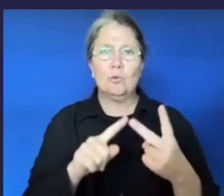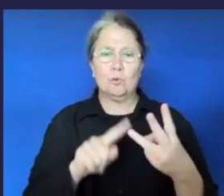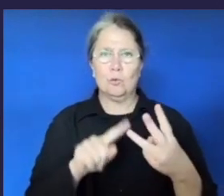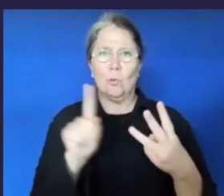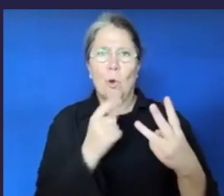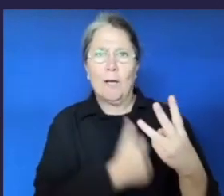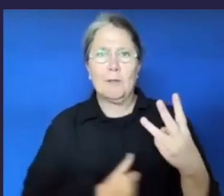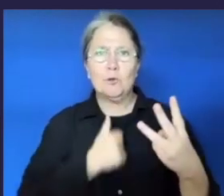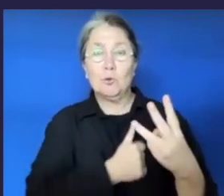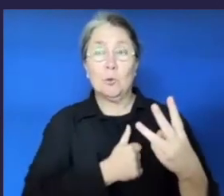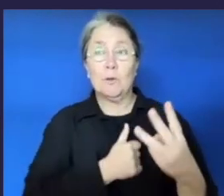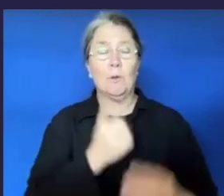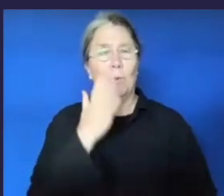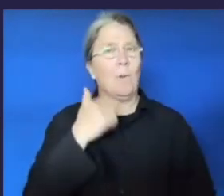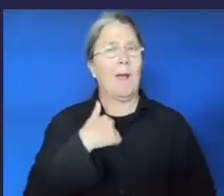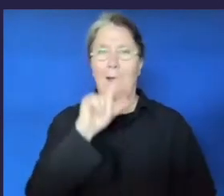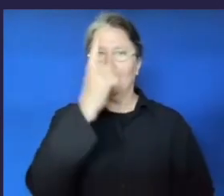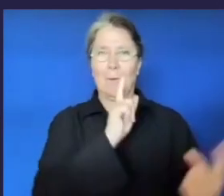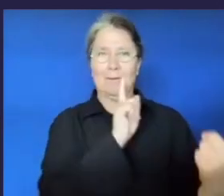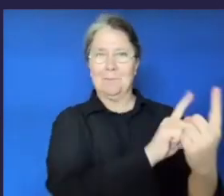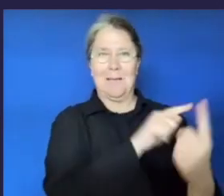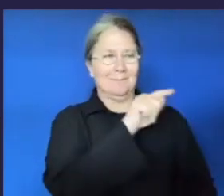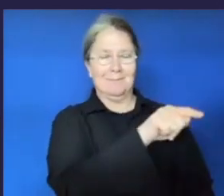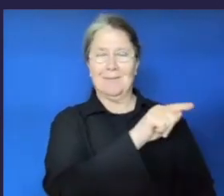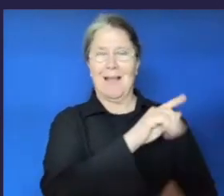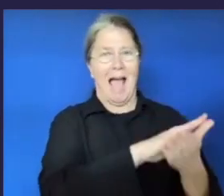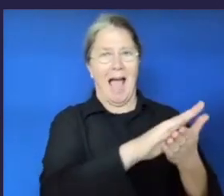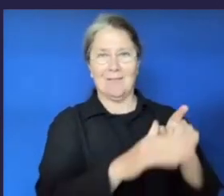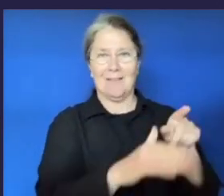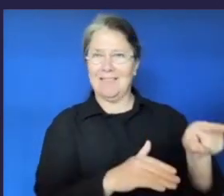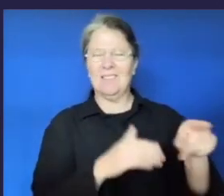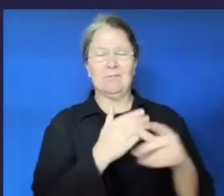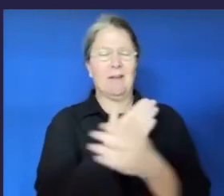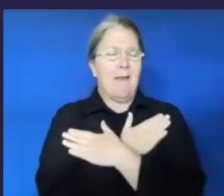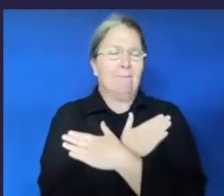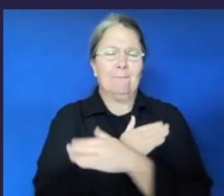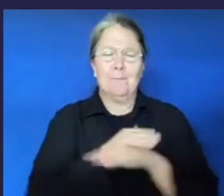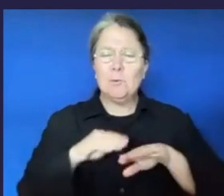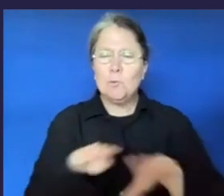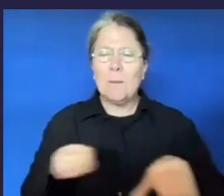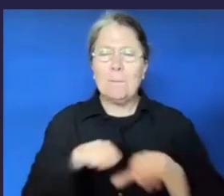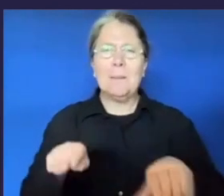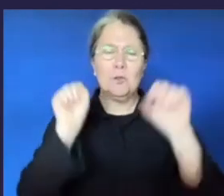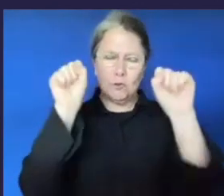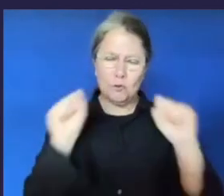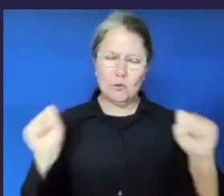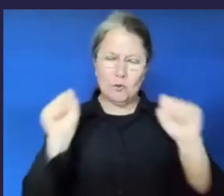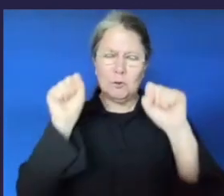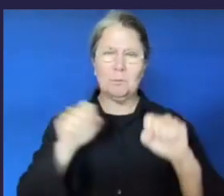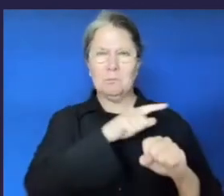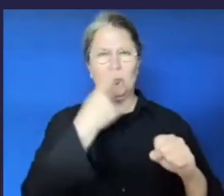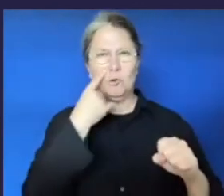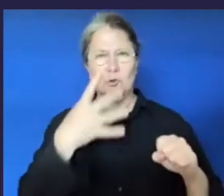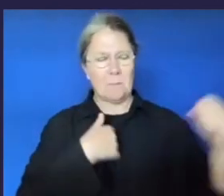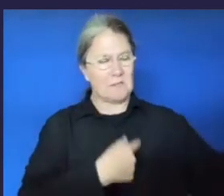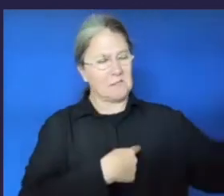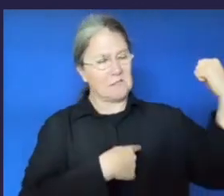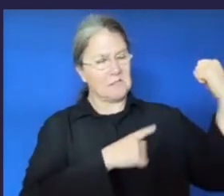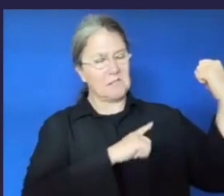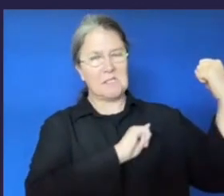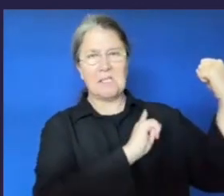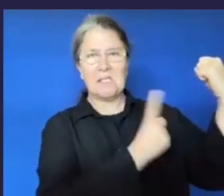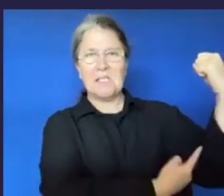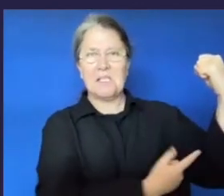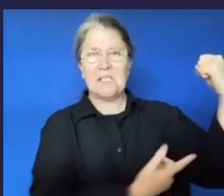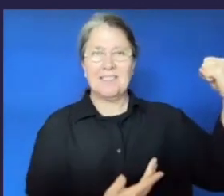on when I first met him. He was all about swimming and working at the gym, showed me his guns. Spee, who I've known for a very long time,